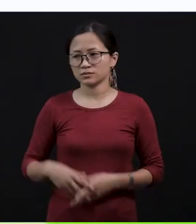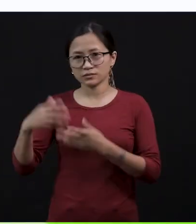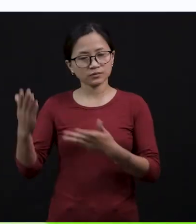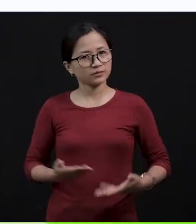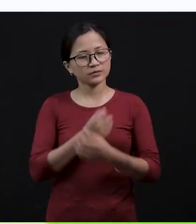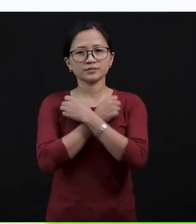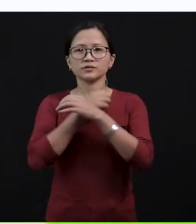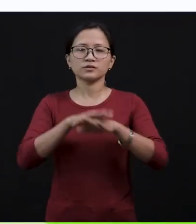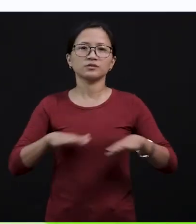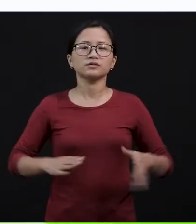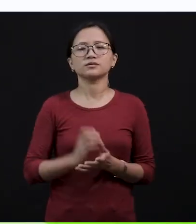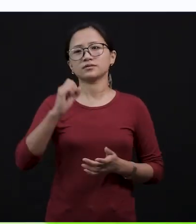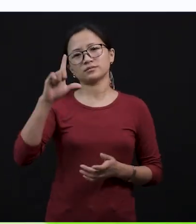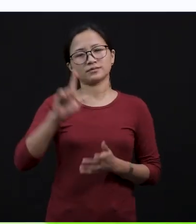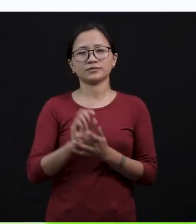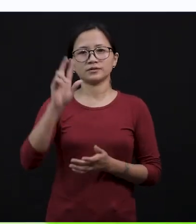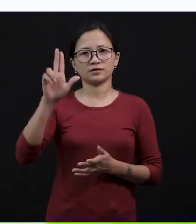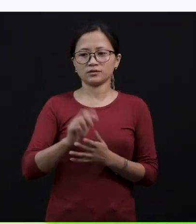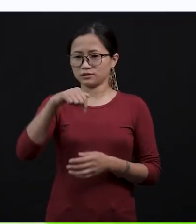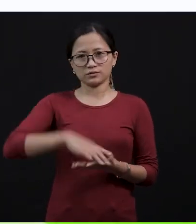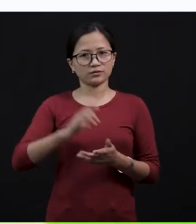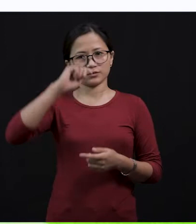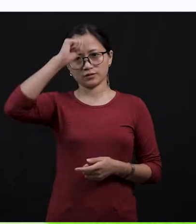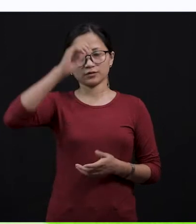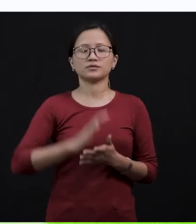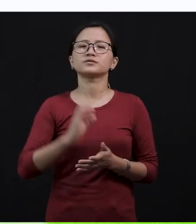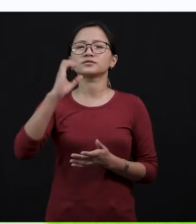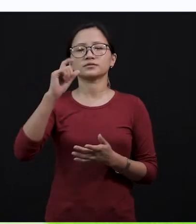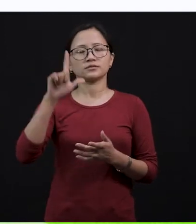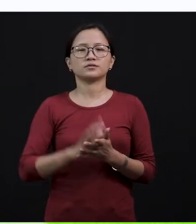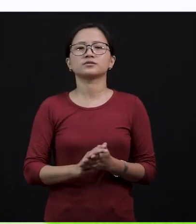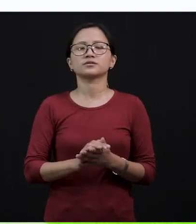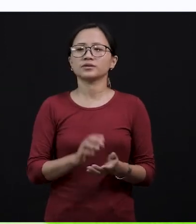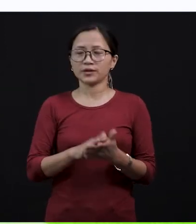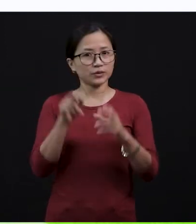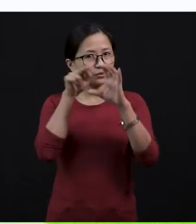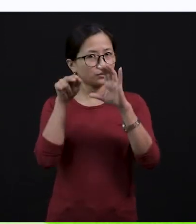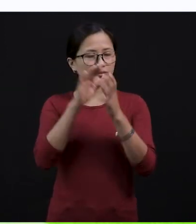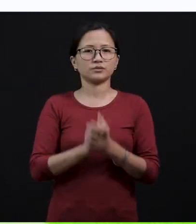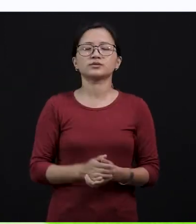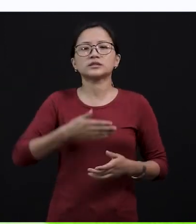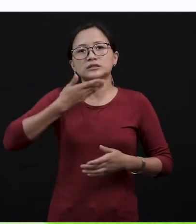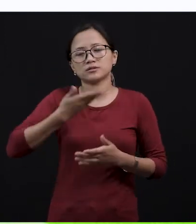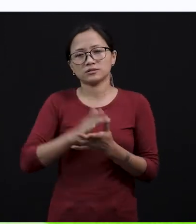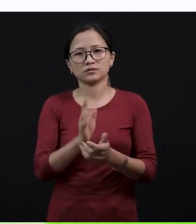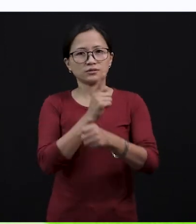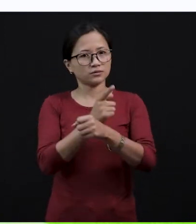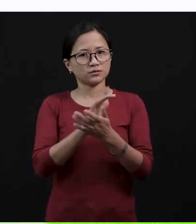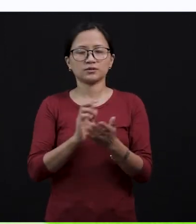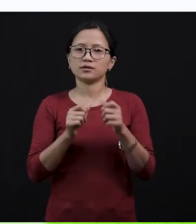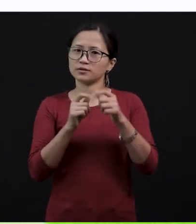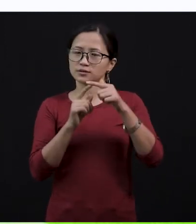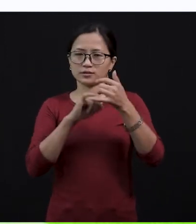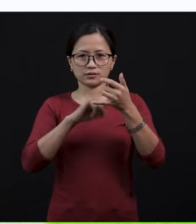Welcome, my dear students of Class 8, to this English class with me, your tutor, Atinyo Sekose. Today, we are going to